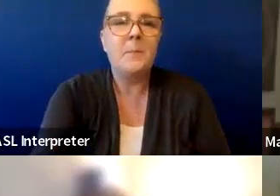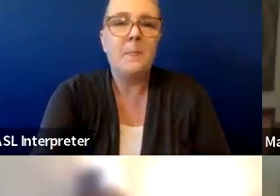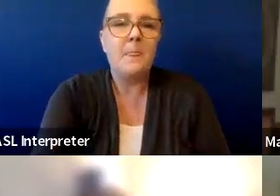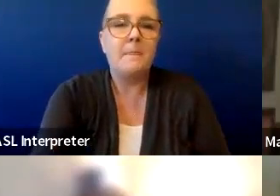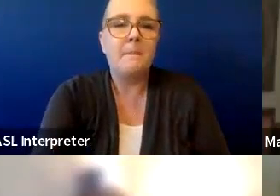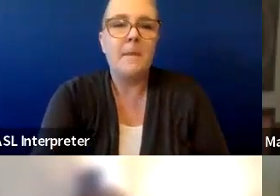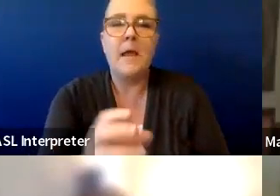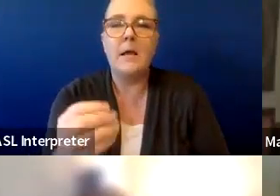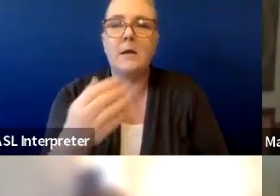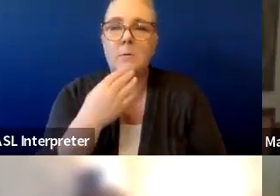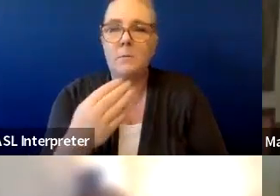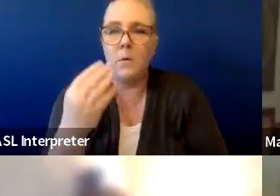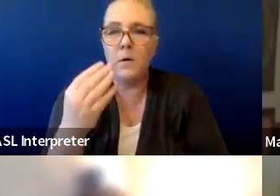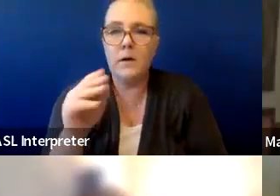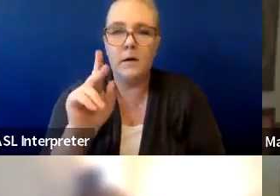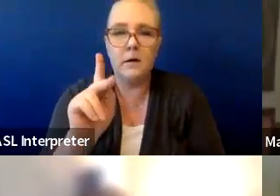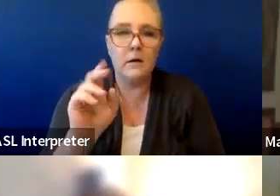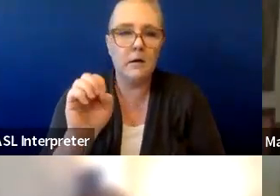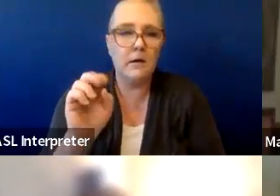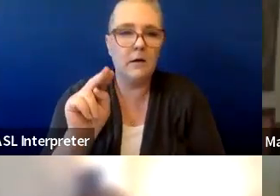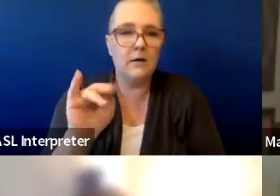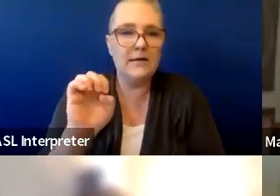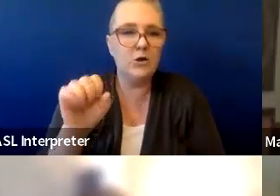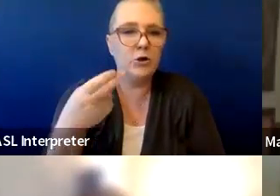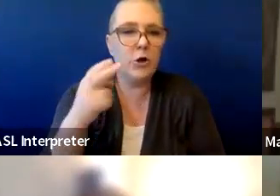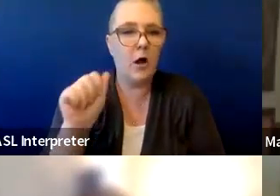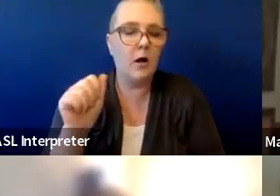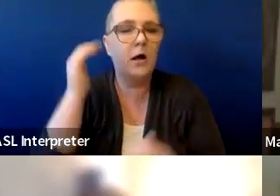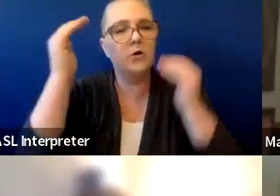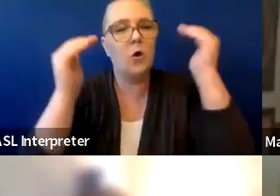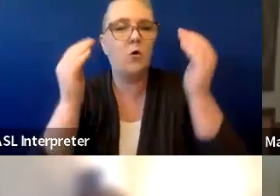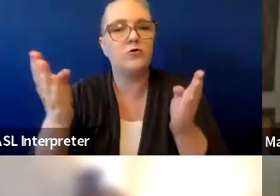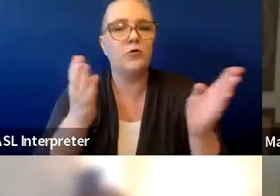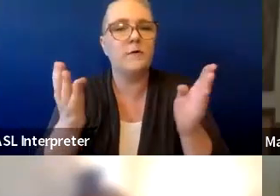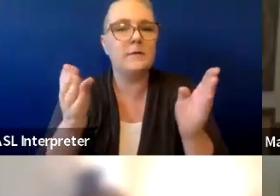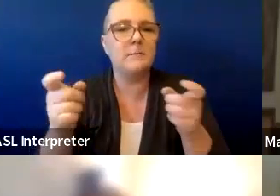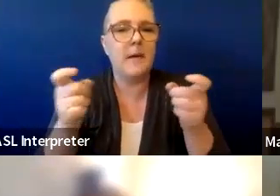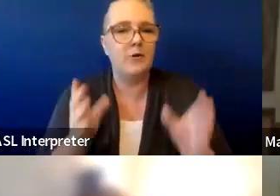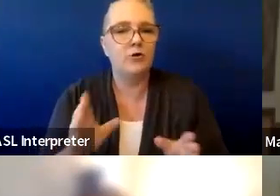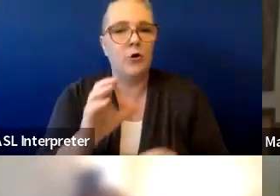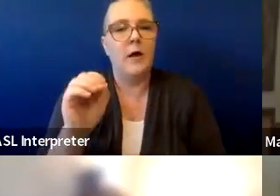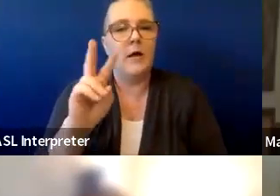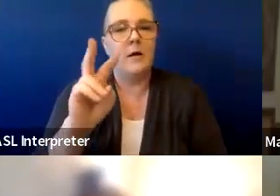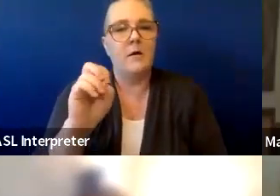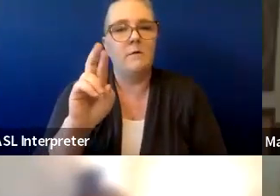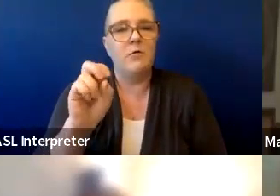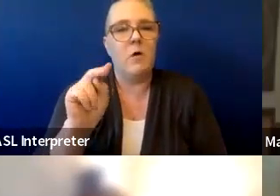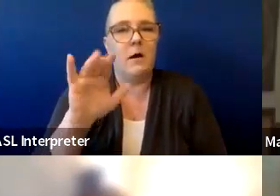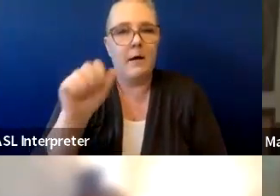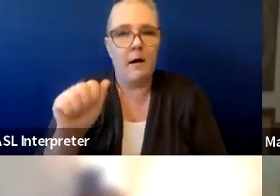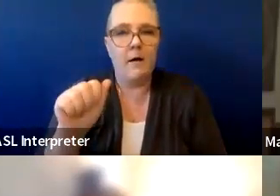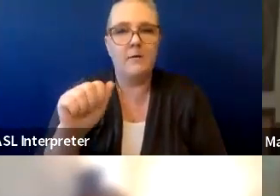And good morning, Kanisha. Kanisha is another one of our adult service managers, as is Veronica. Good morning to Johnny Jean.